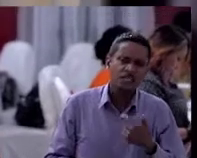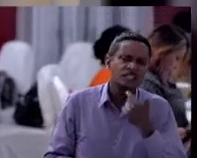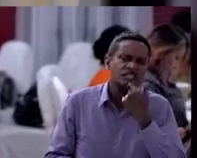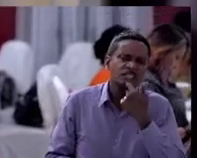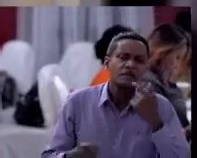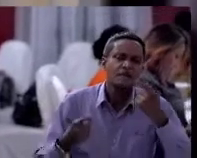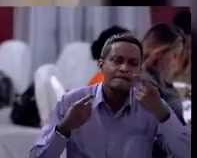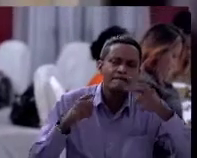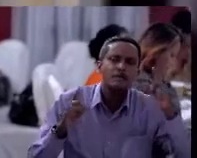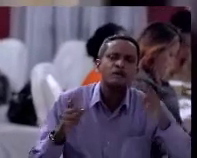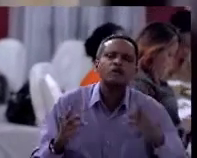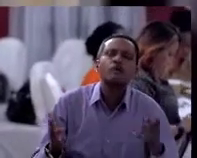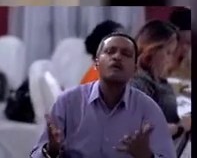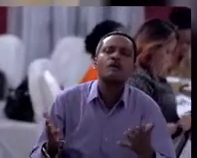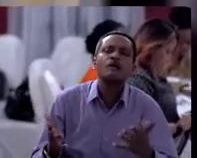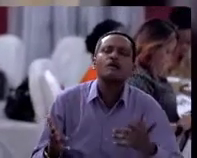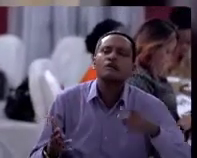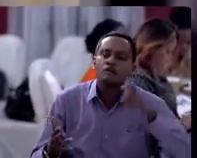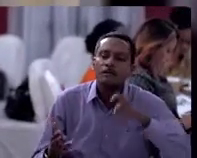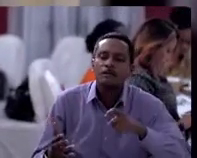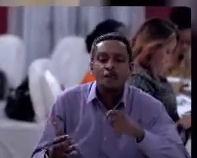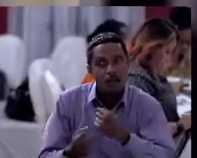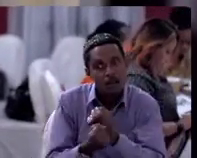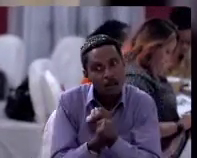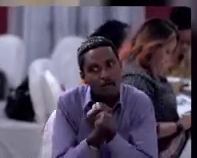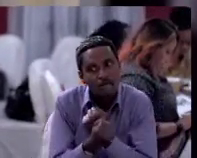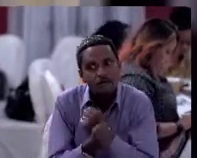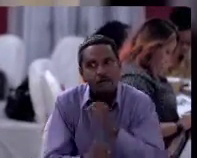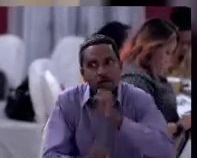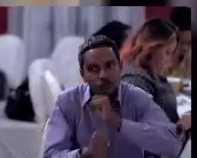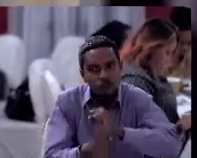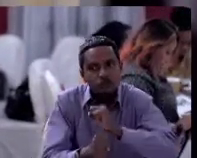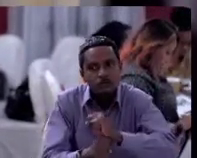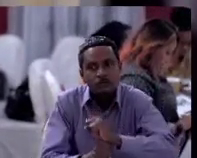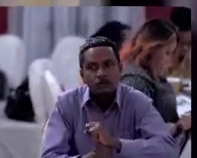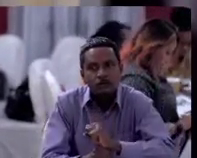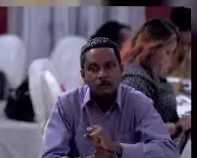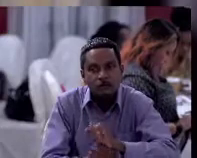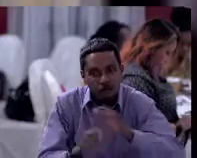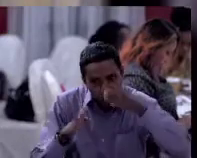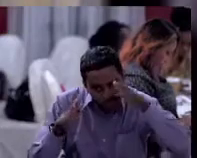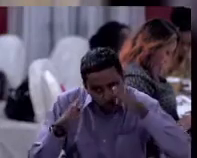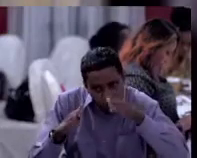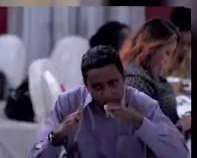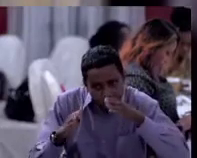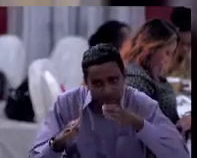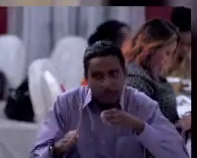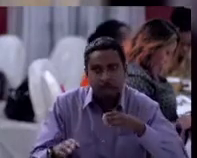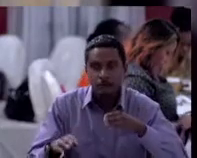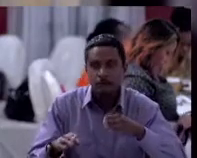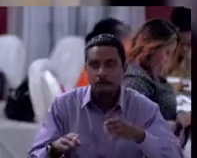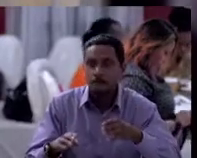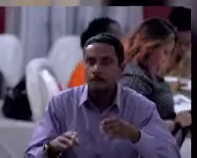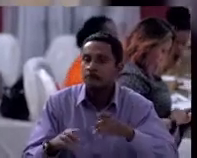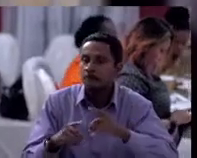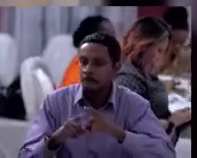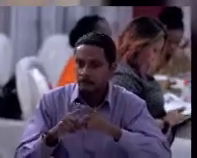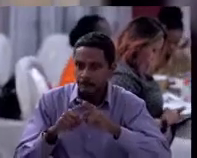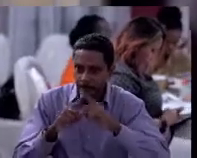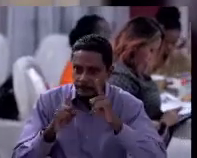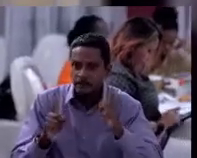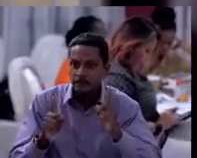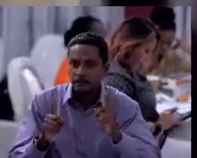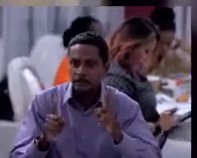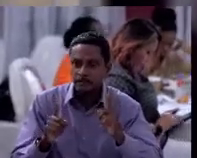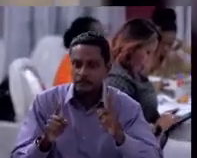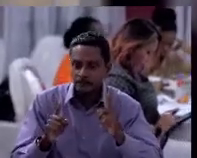And so the success, I would say, for people is to have the passion and go after it,